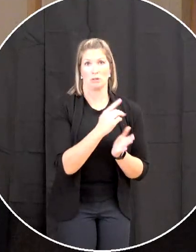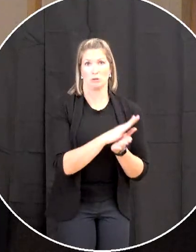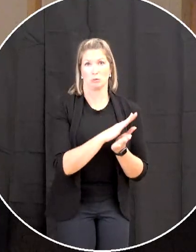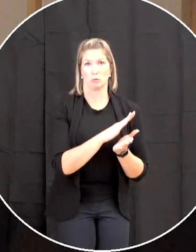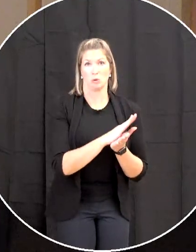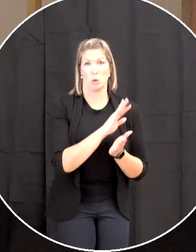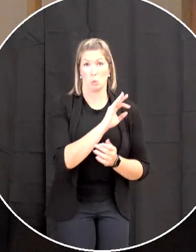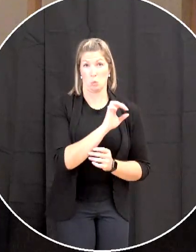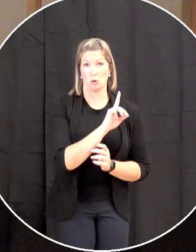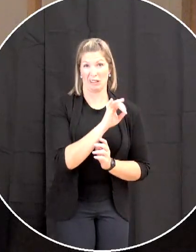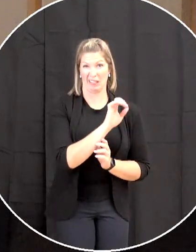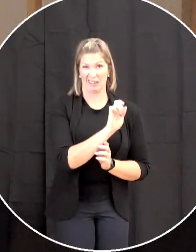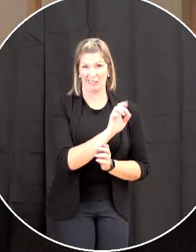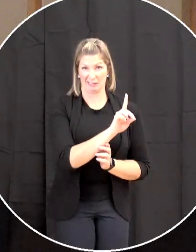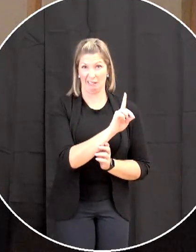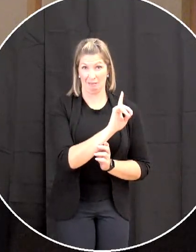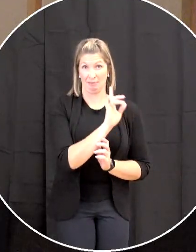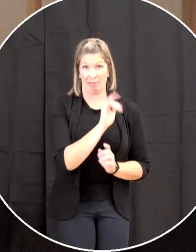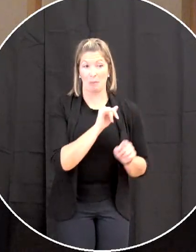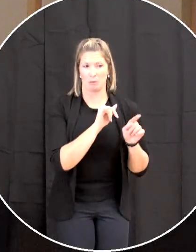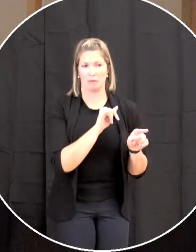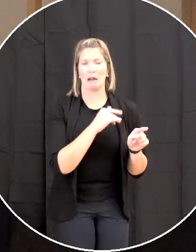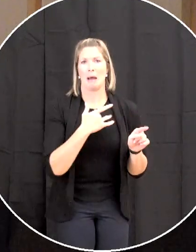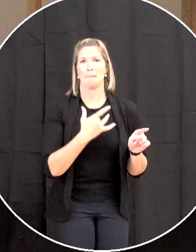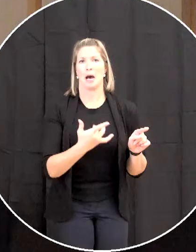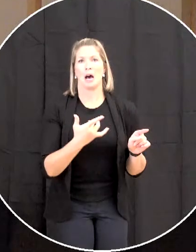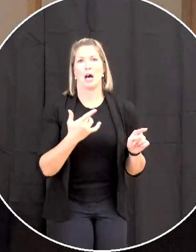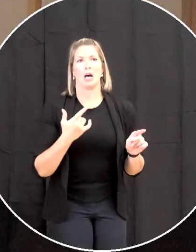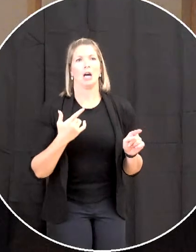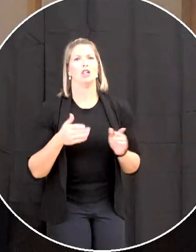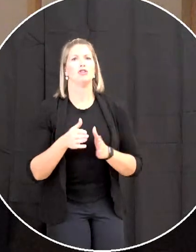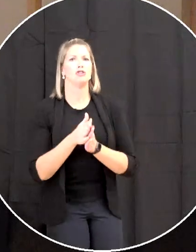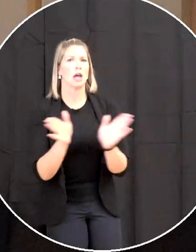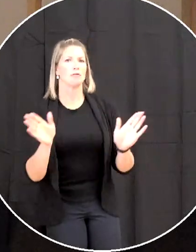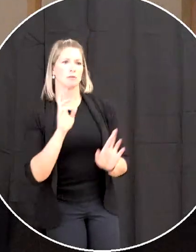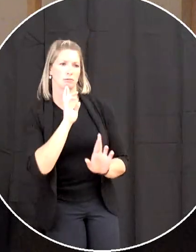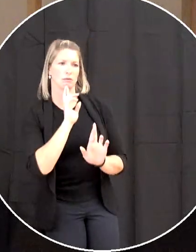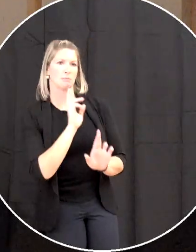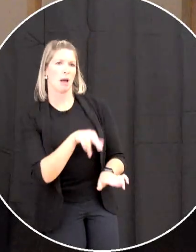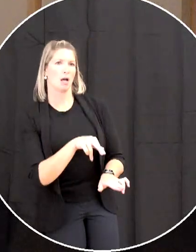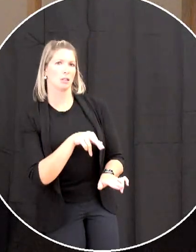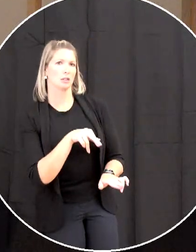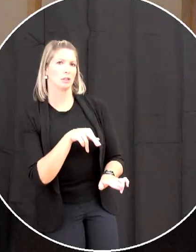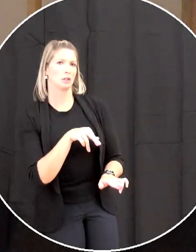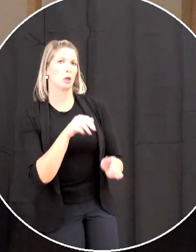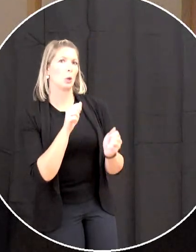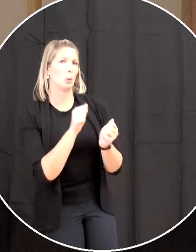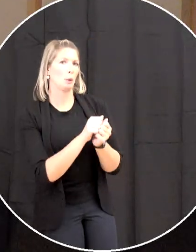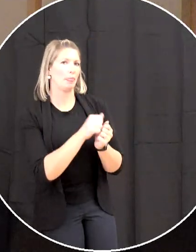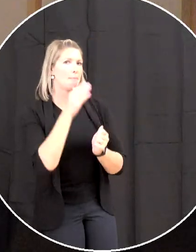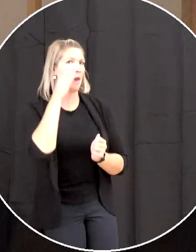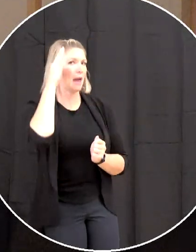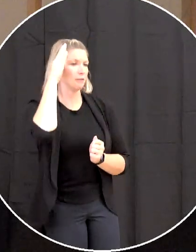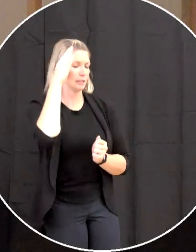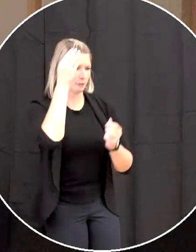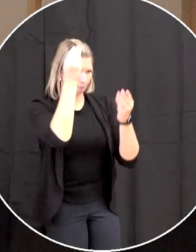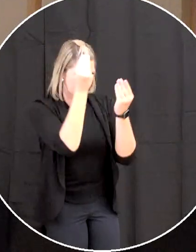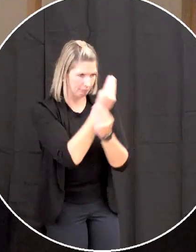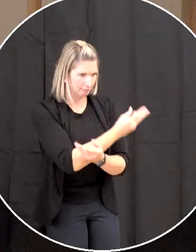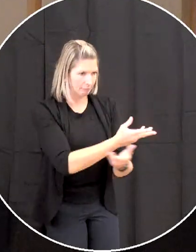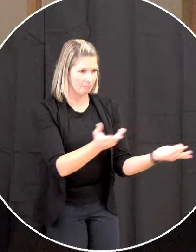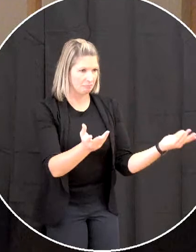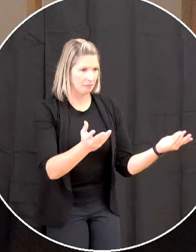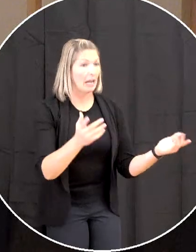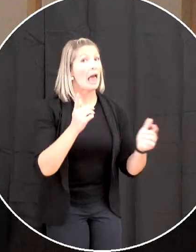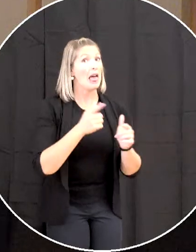we provided a generic response back to all of the parents involved in that particular school, and that would be on our